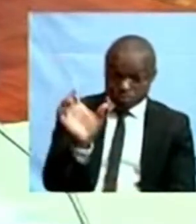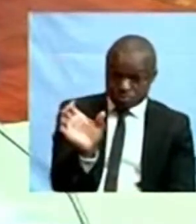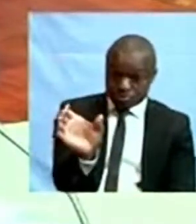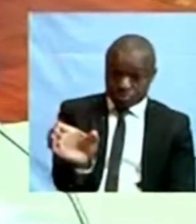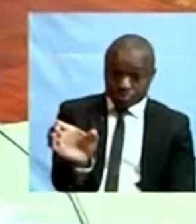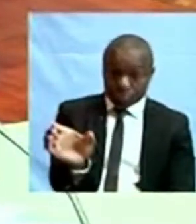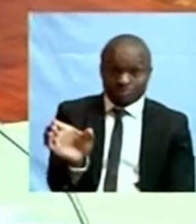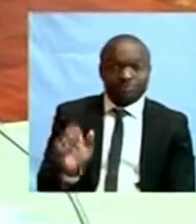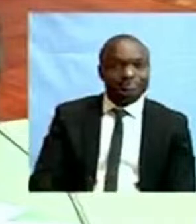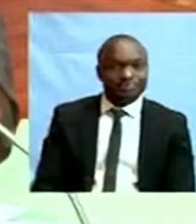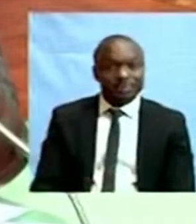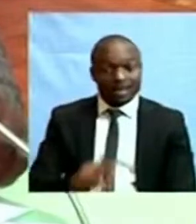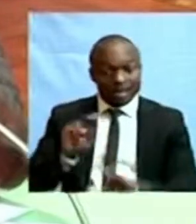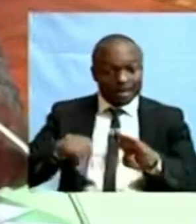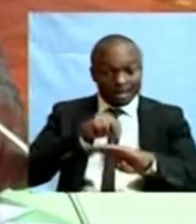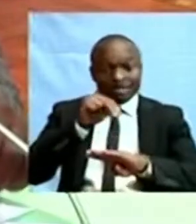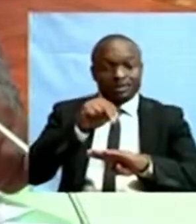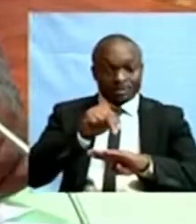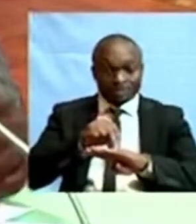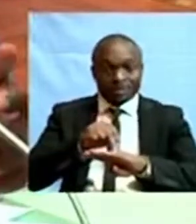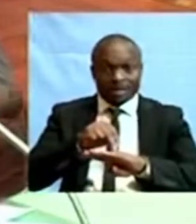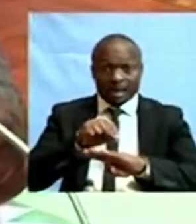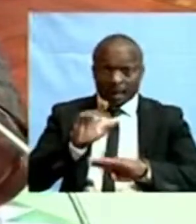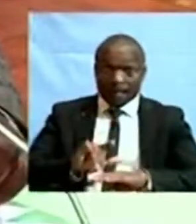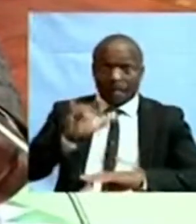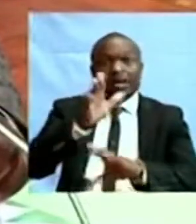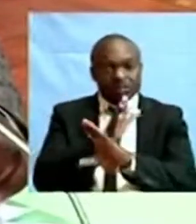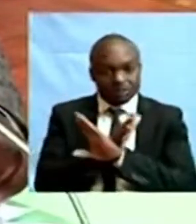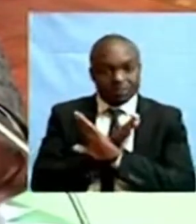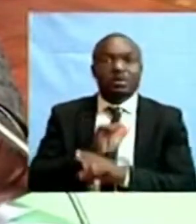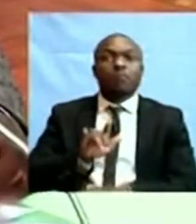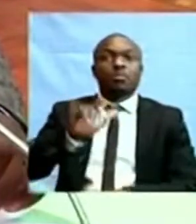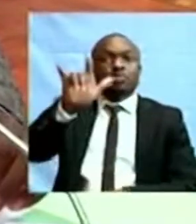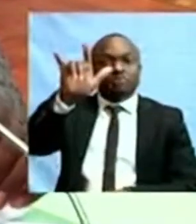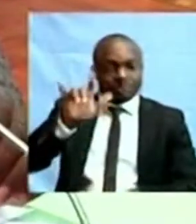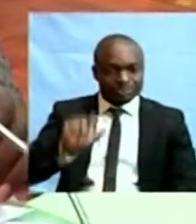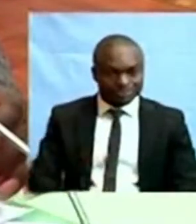and precisely our national carrier, the Zambia airline?